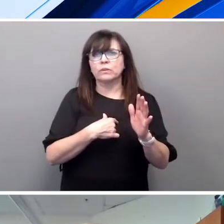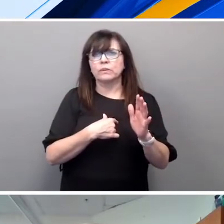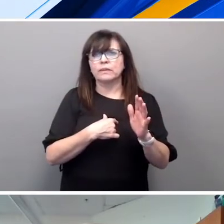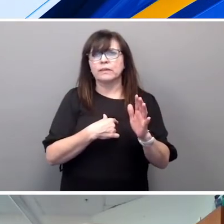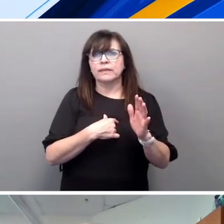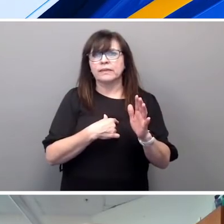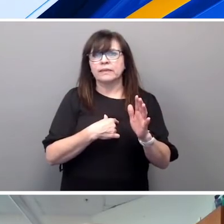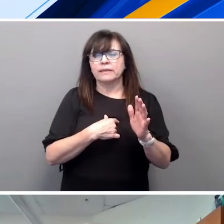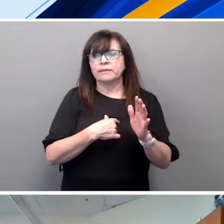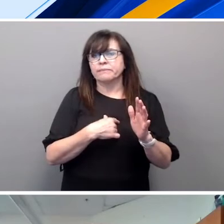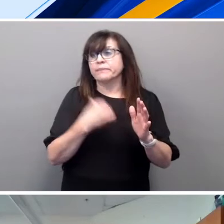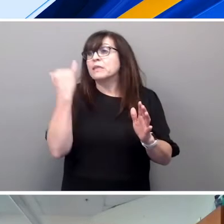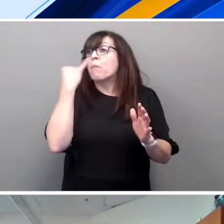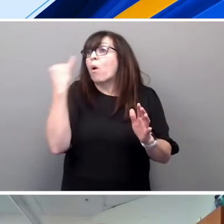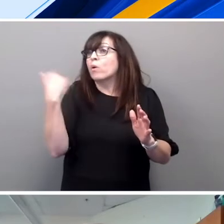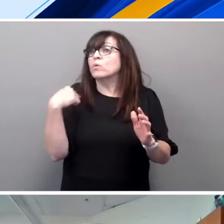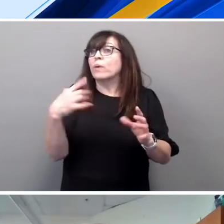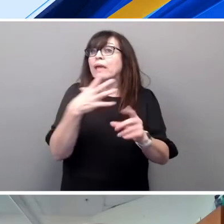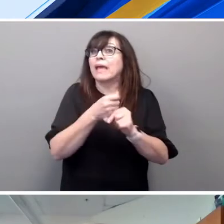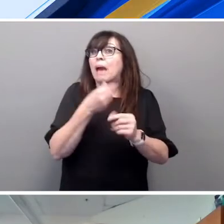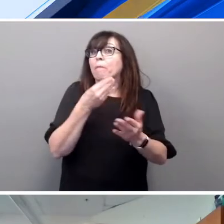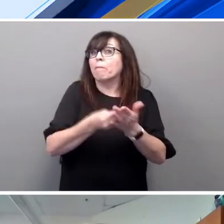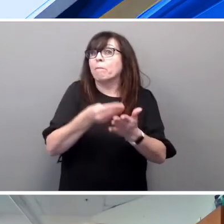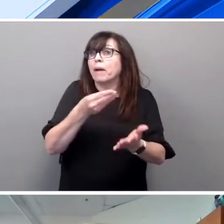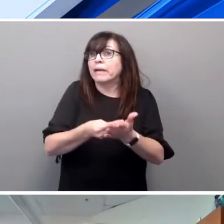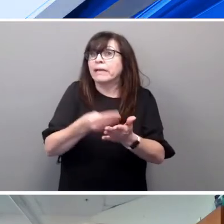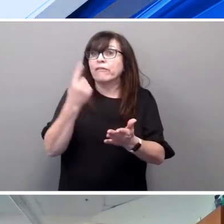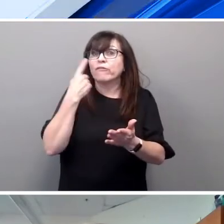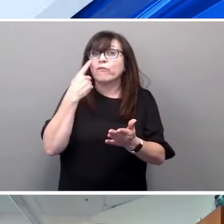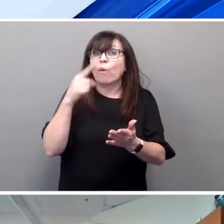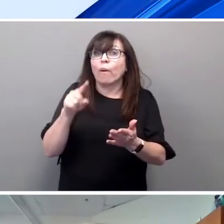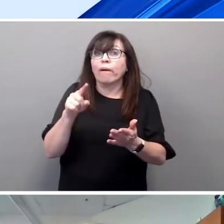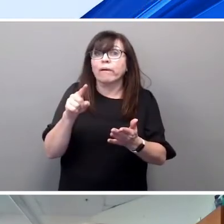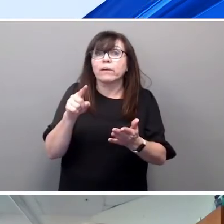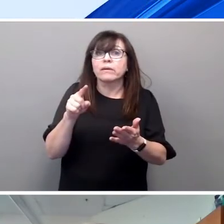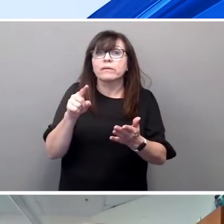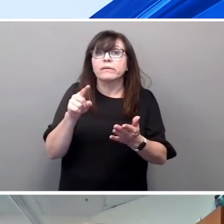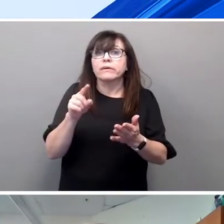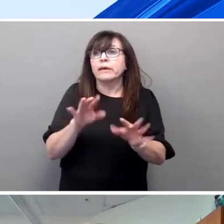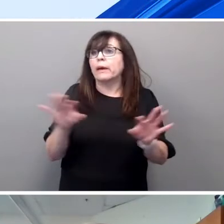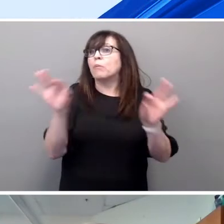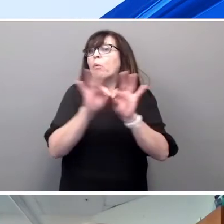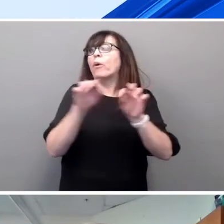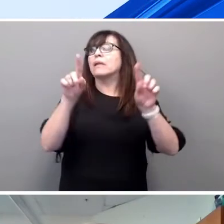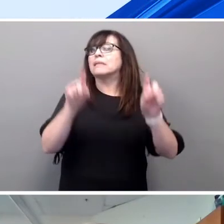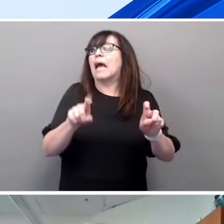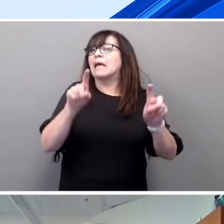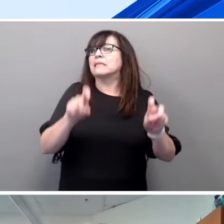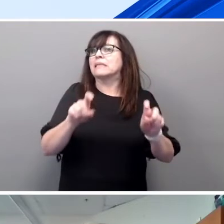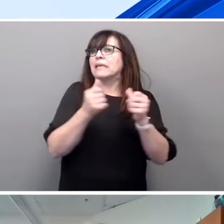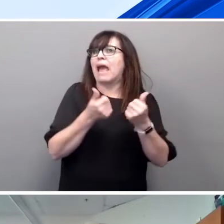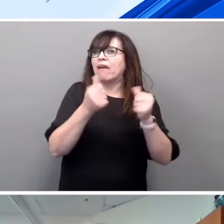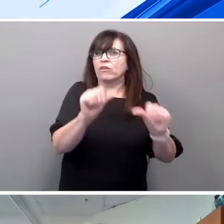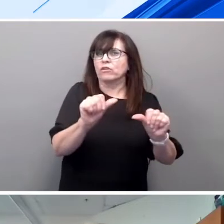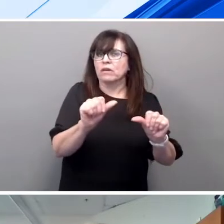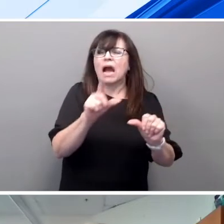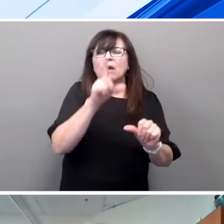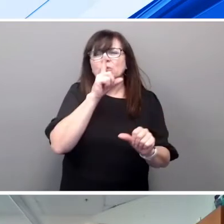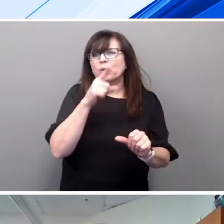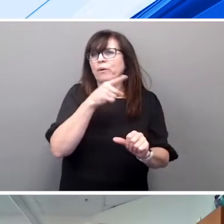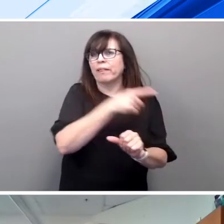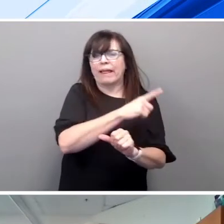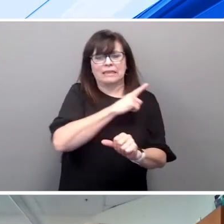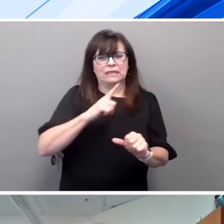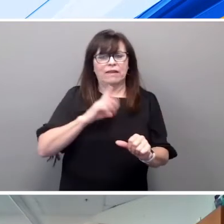get funding for a significant state testing effort. I'm sure the legislature will figure